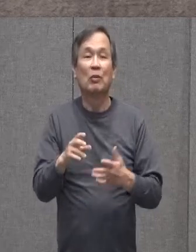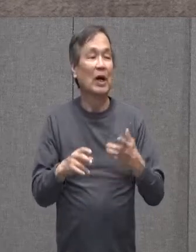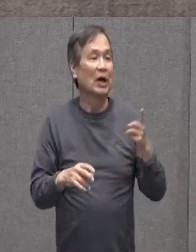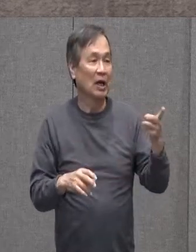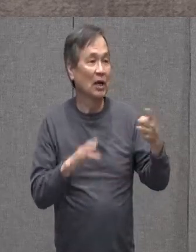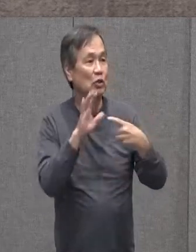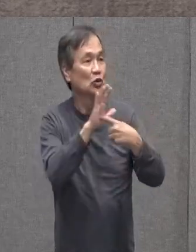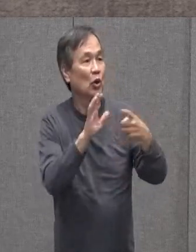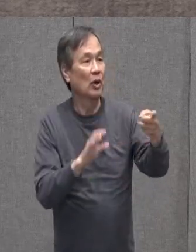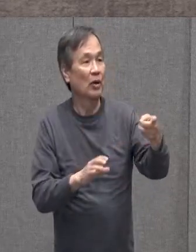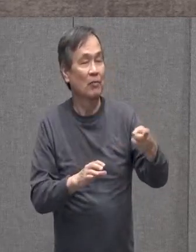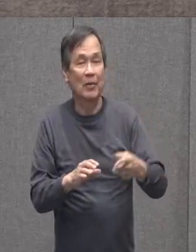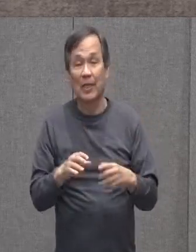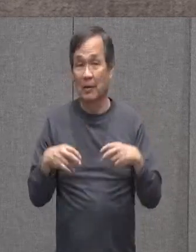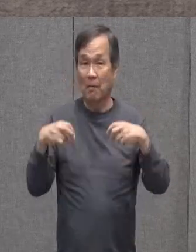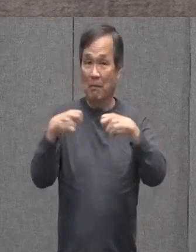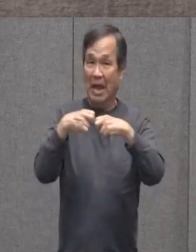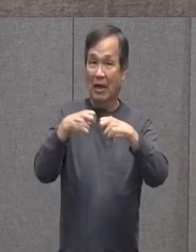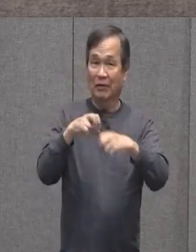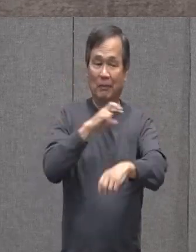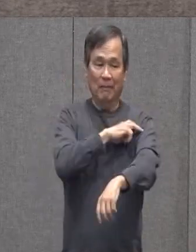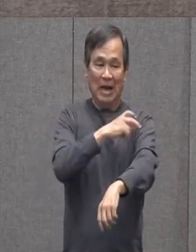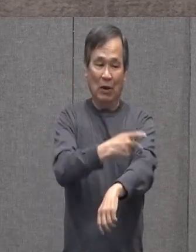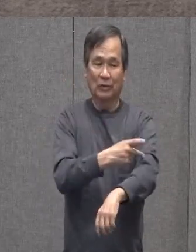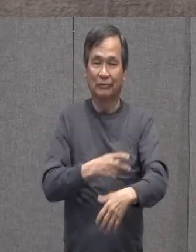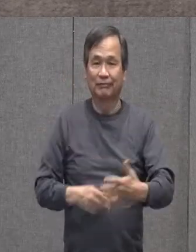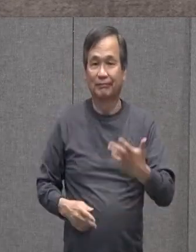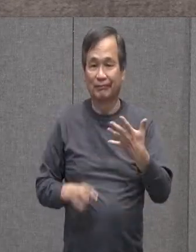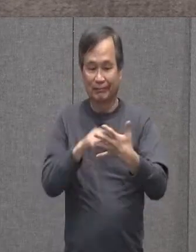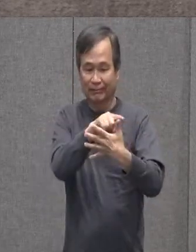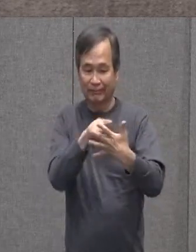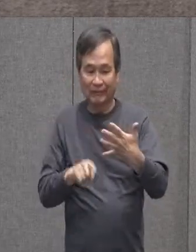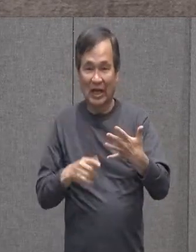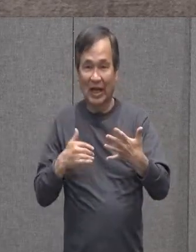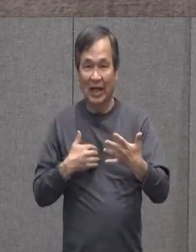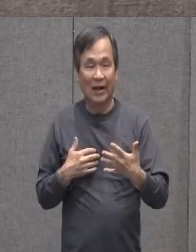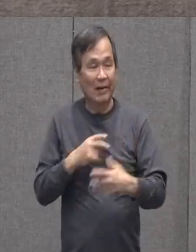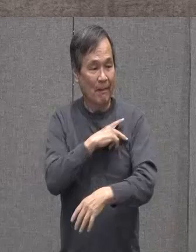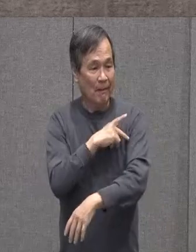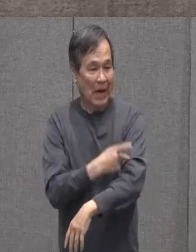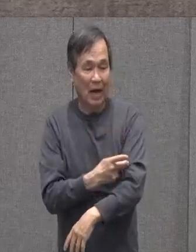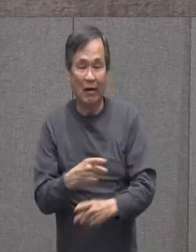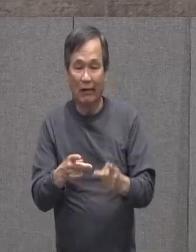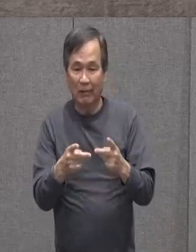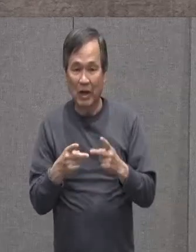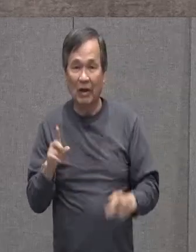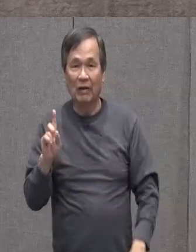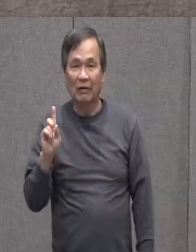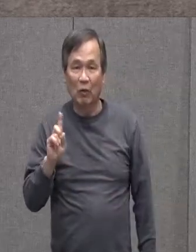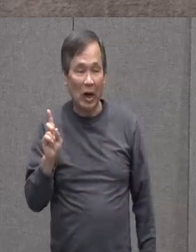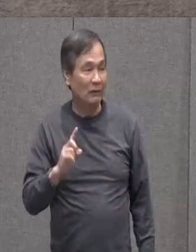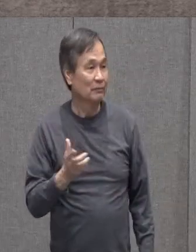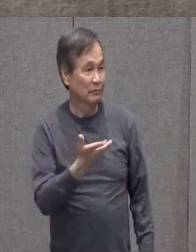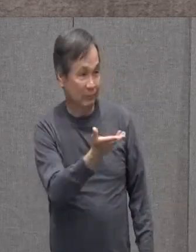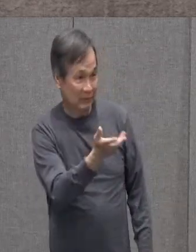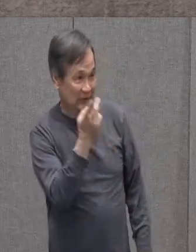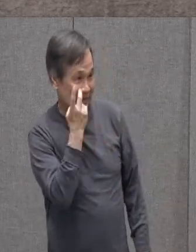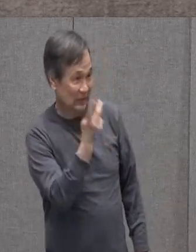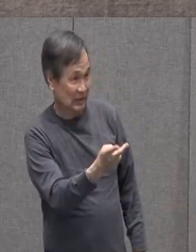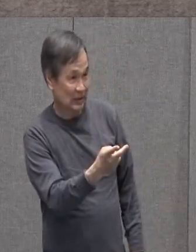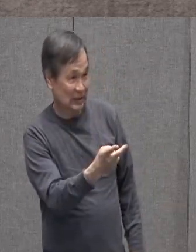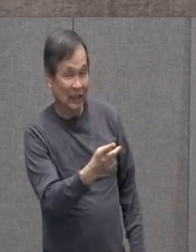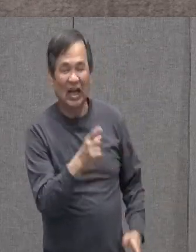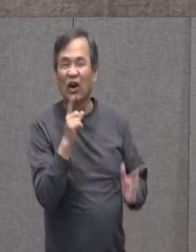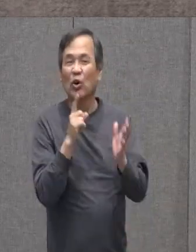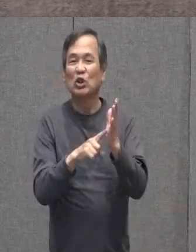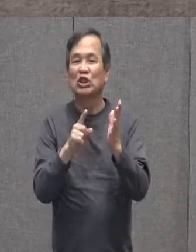shown you, is the battery. So here is There's its its power power source. And let me turn it on really quick. So I just checked the little button here